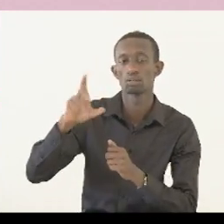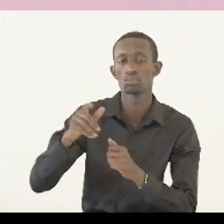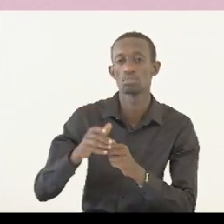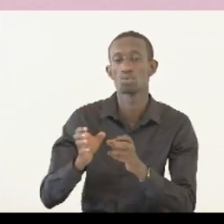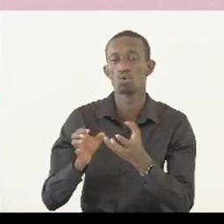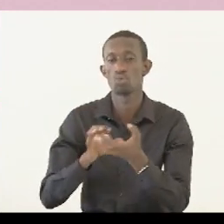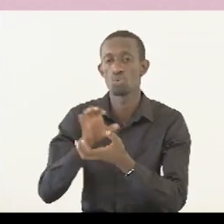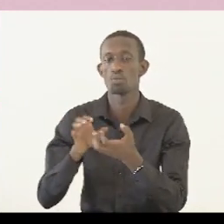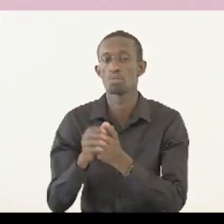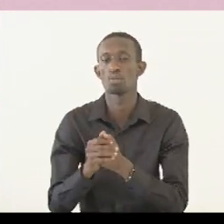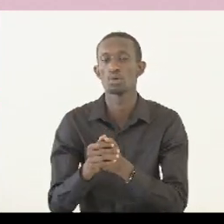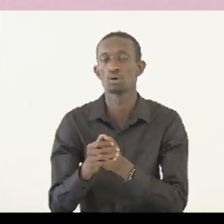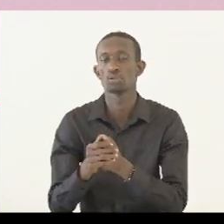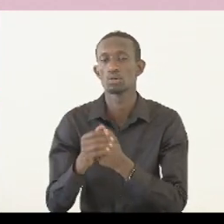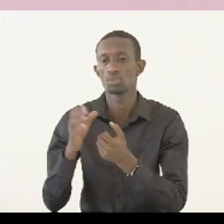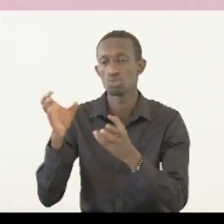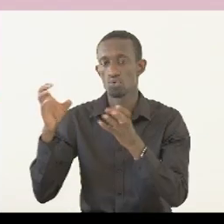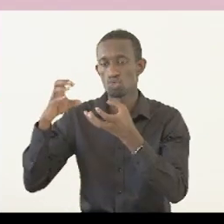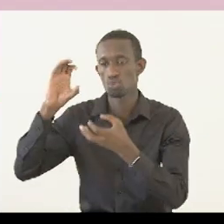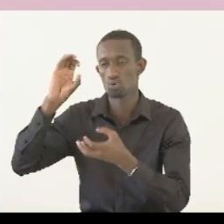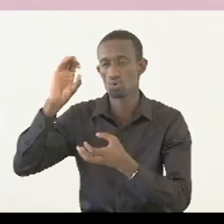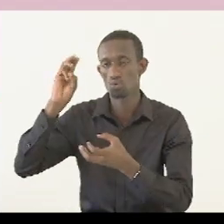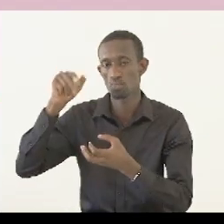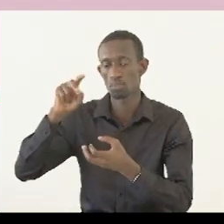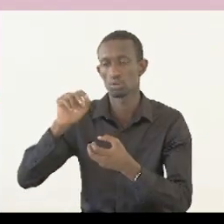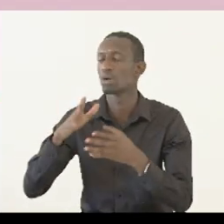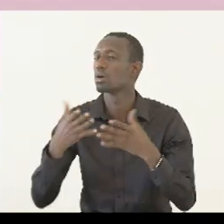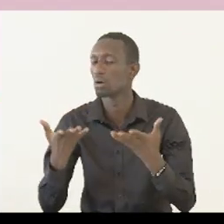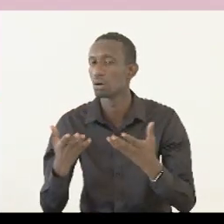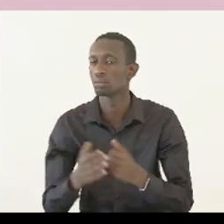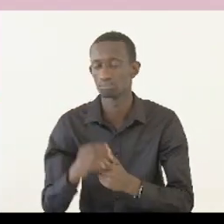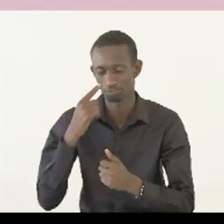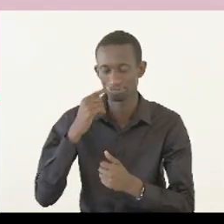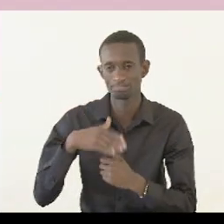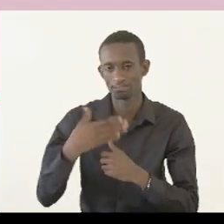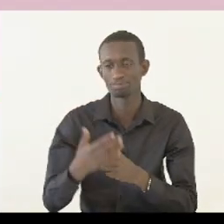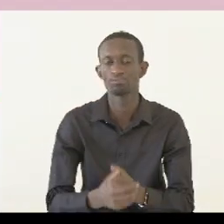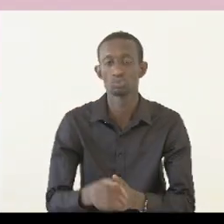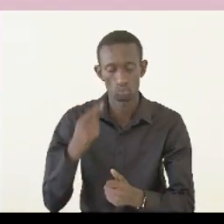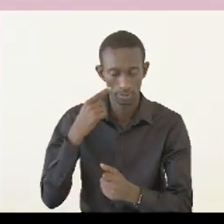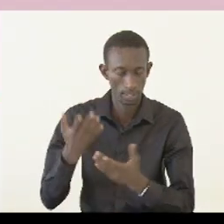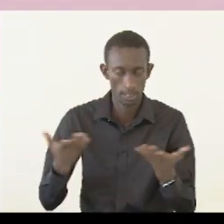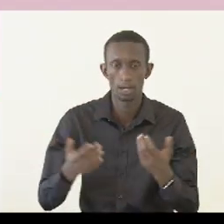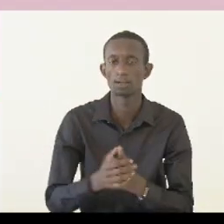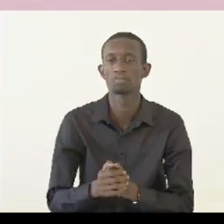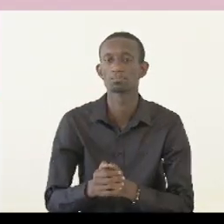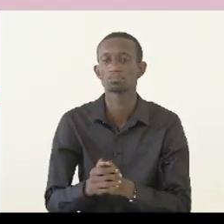they combine? How do they combine? We go to the next slide to see how